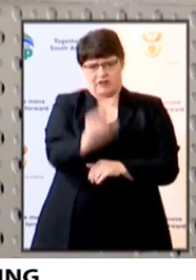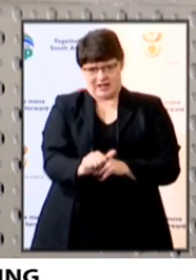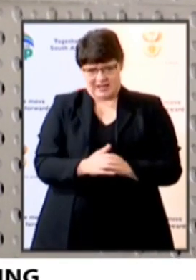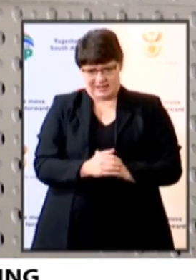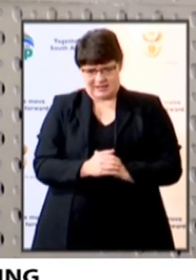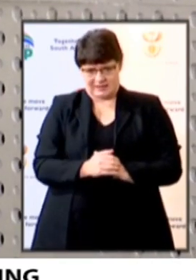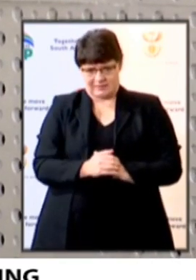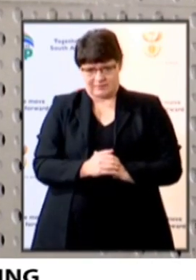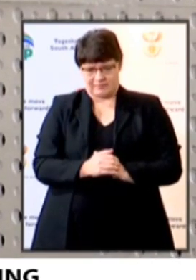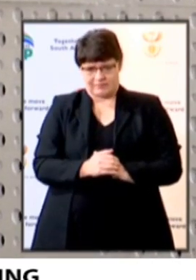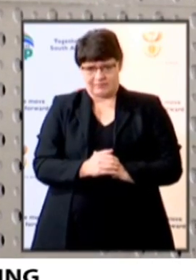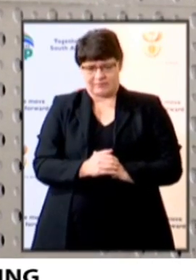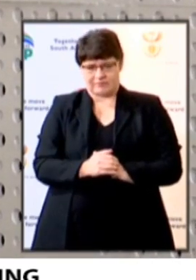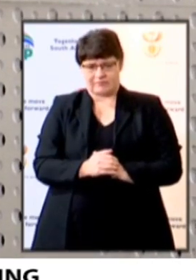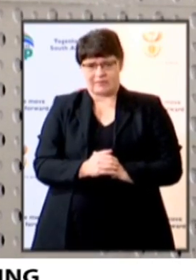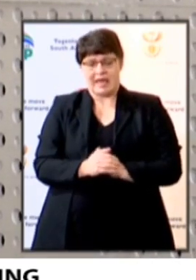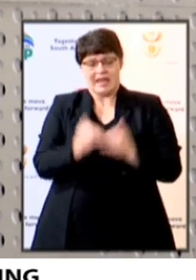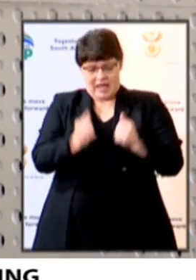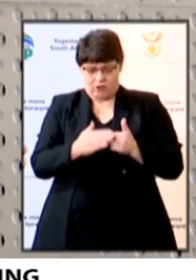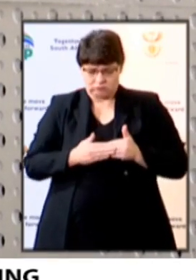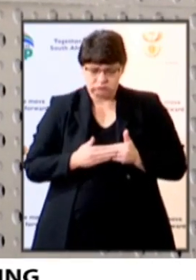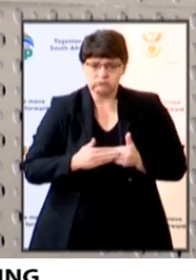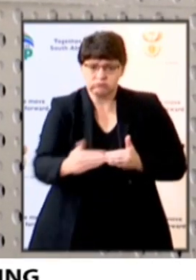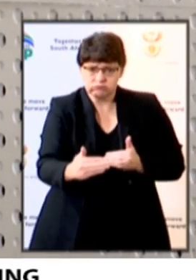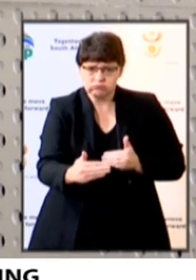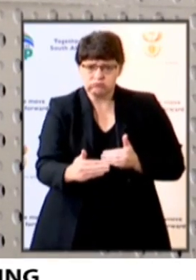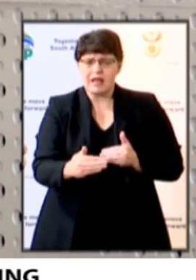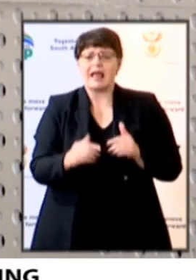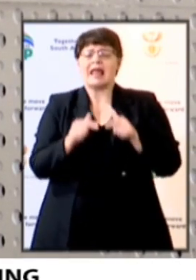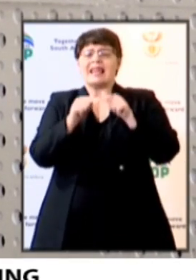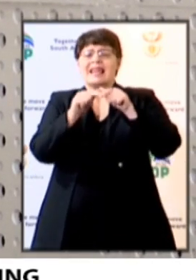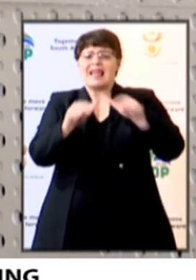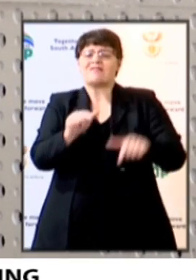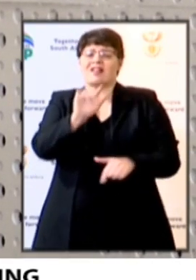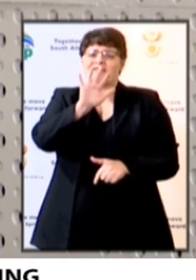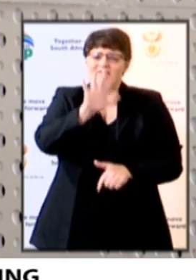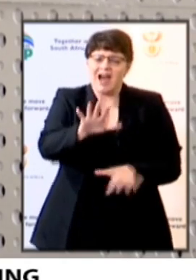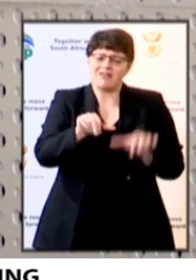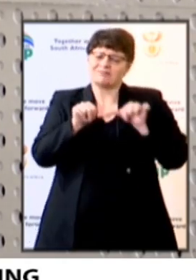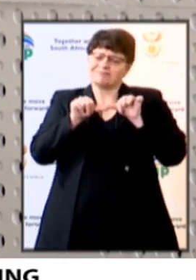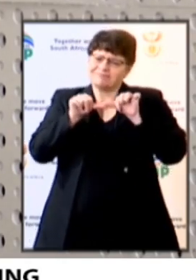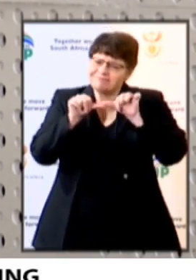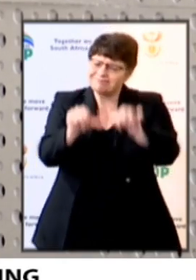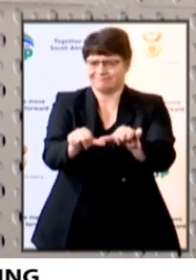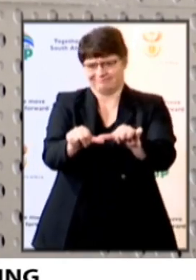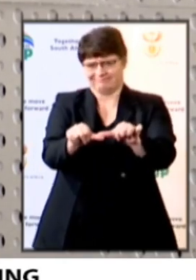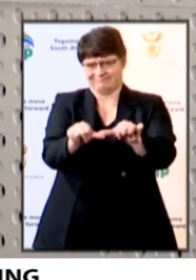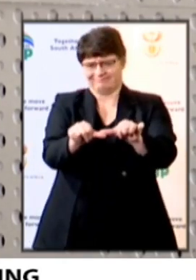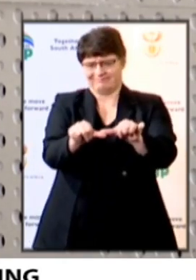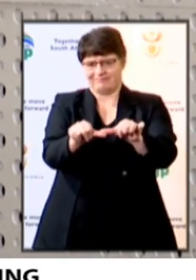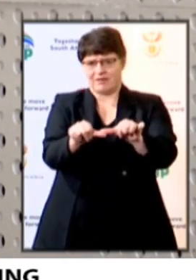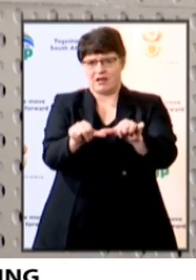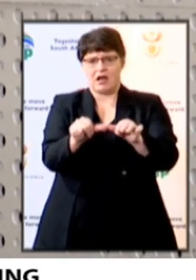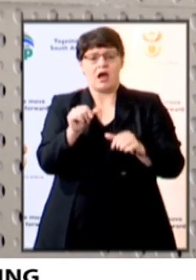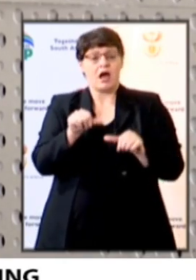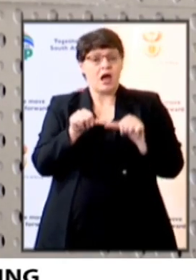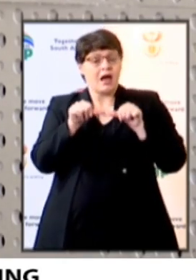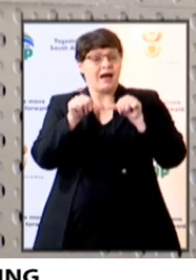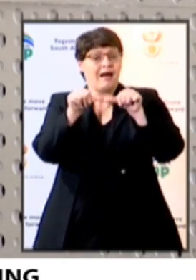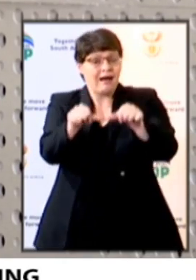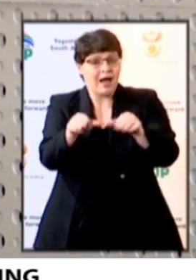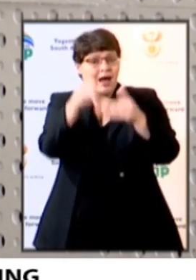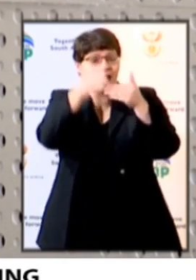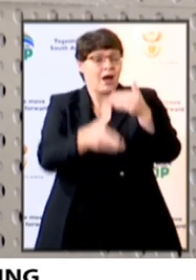at level 5 still stands until the end of